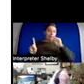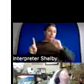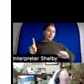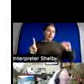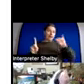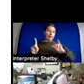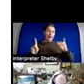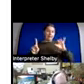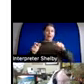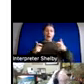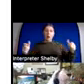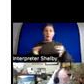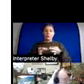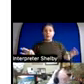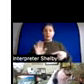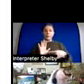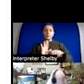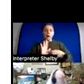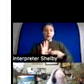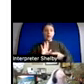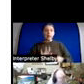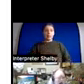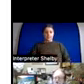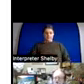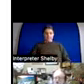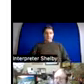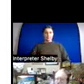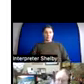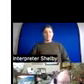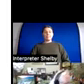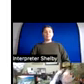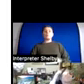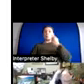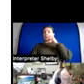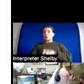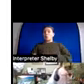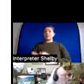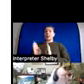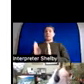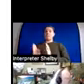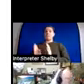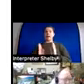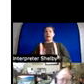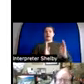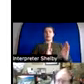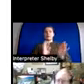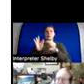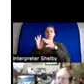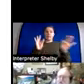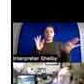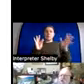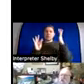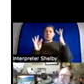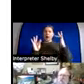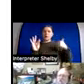models do right they're looking at patterns in the text why do we predict mary had a little